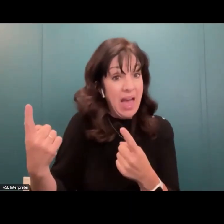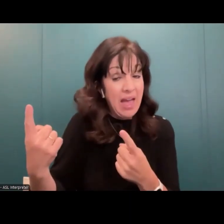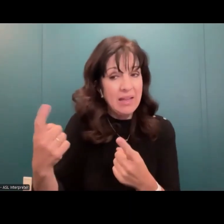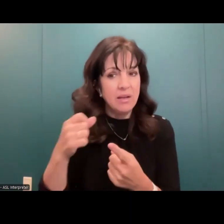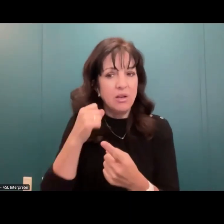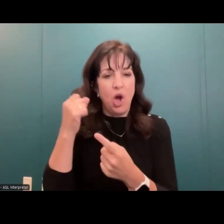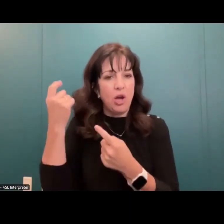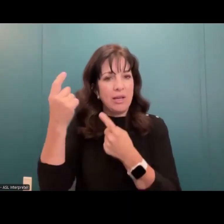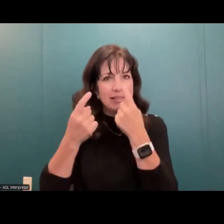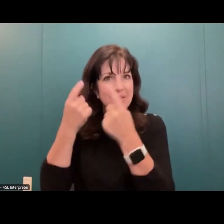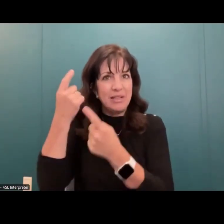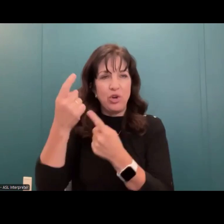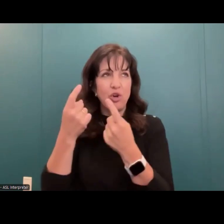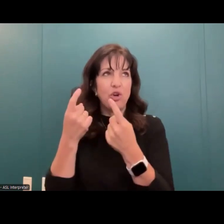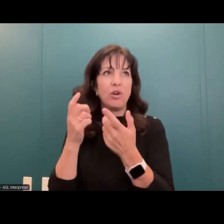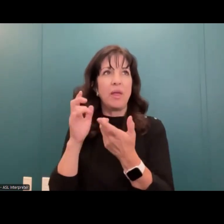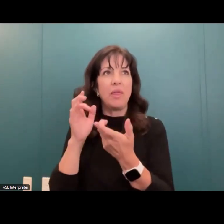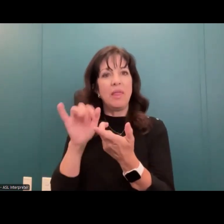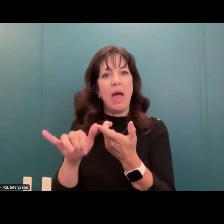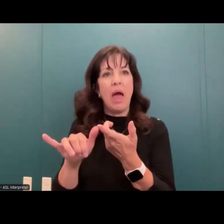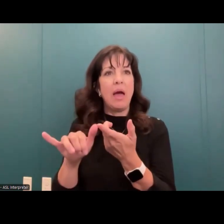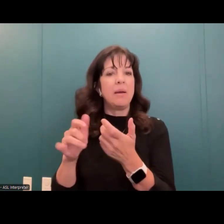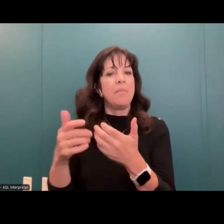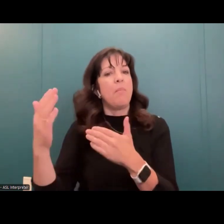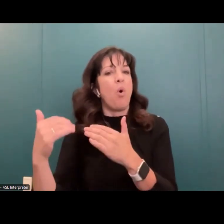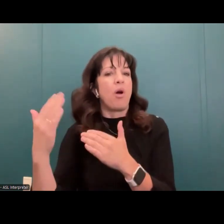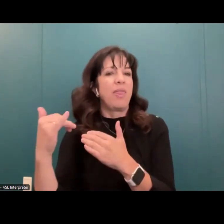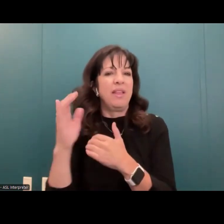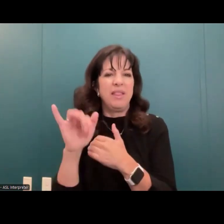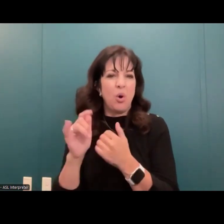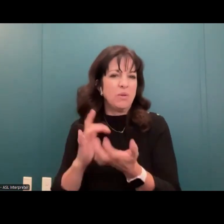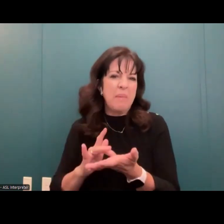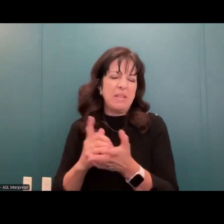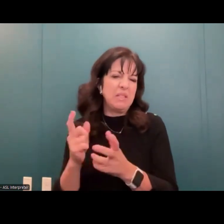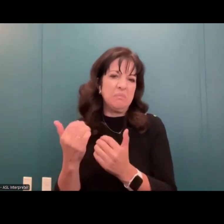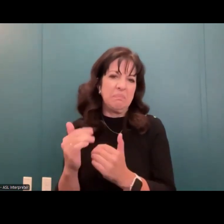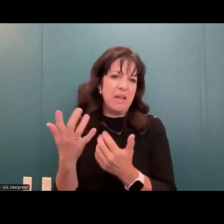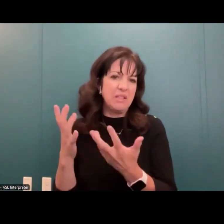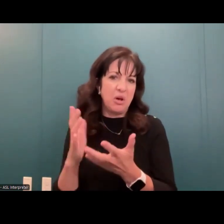considered, the sort of beyond those medications.